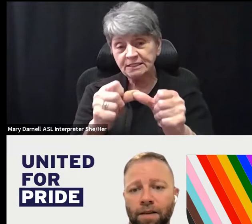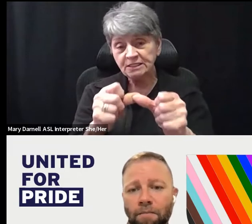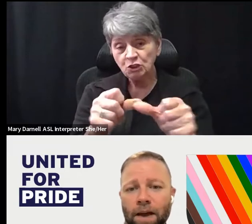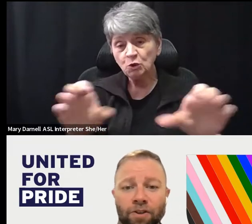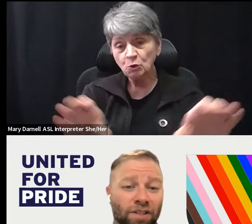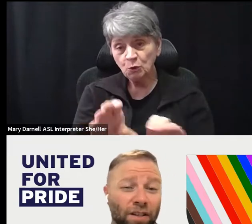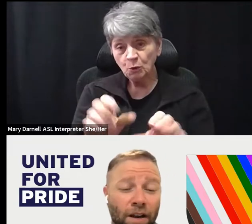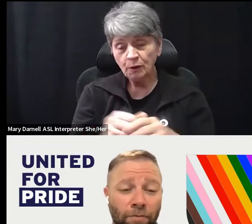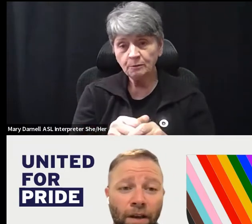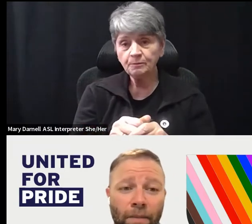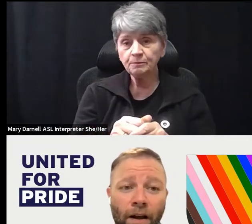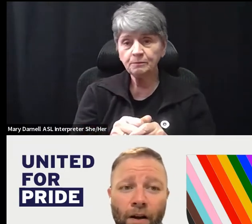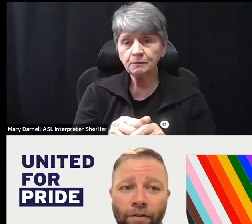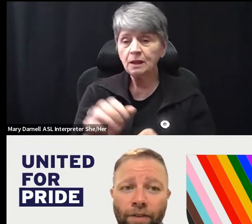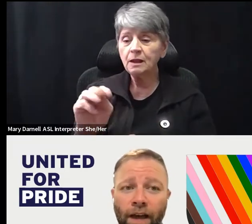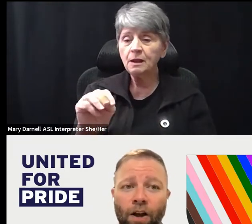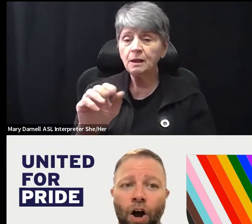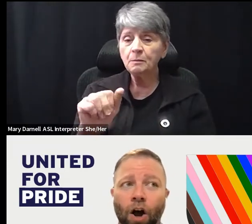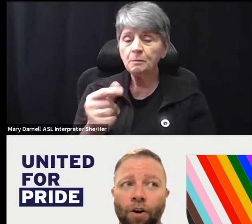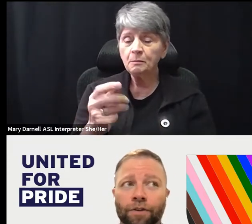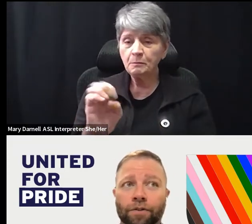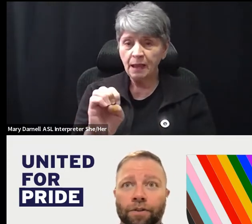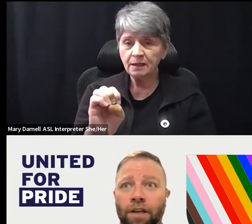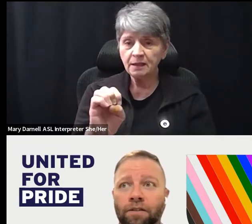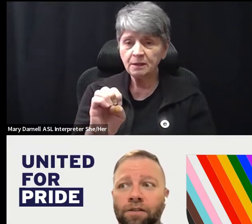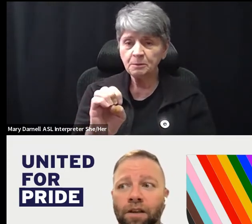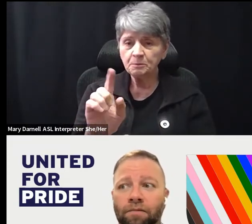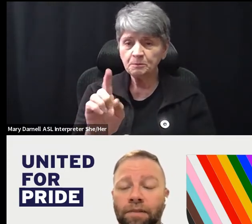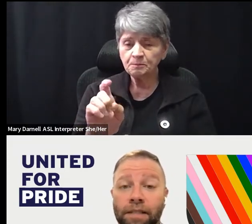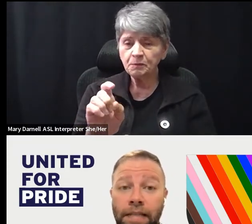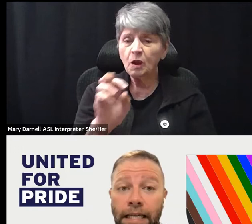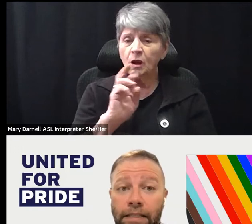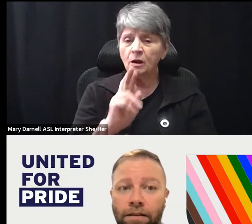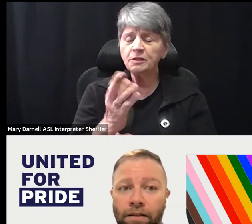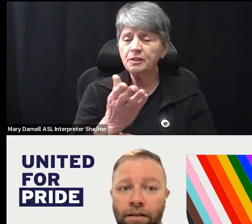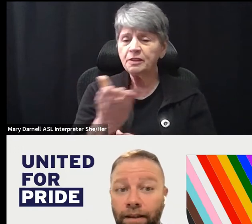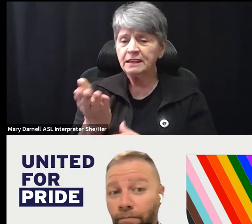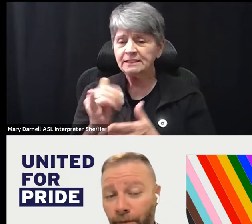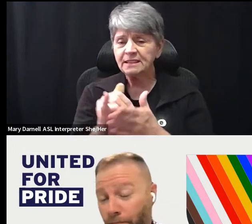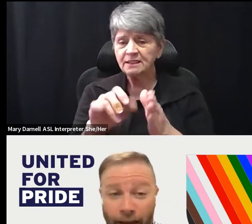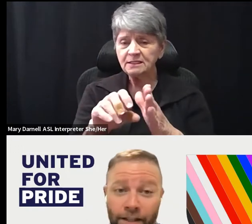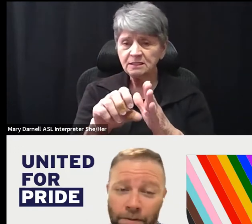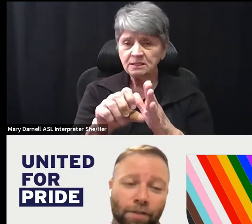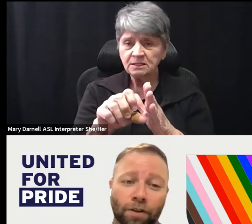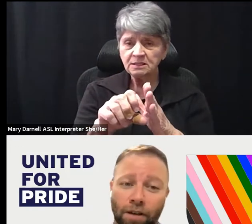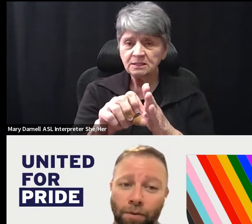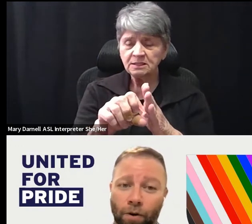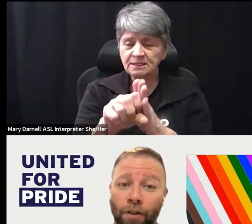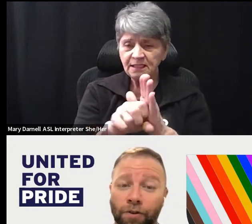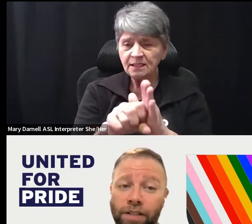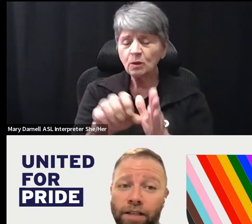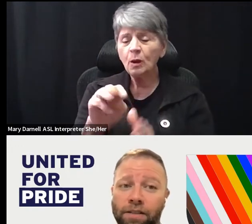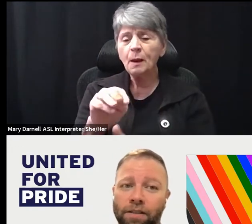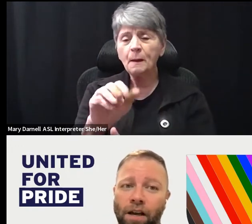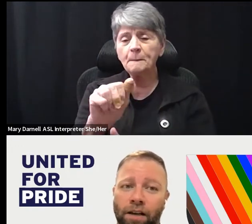Thanks. And Maggie, just to kind of piggyback off of that, are there things that states, like that Maine specifically, but or